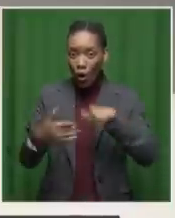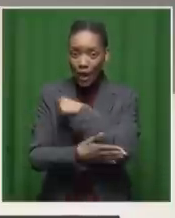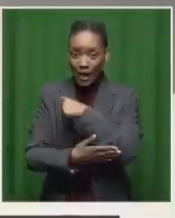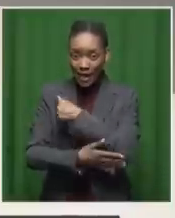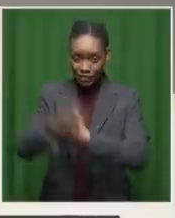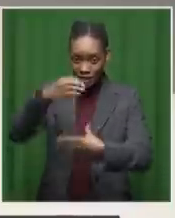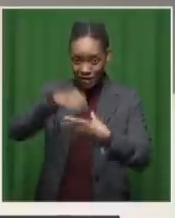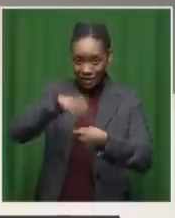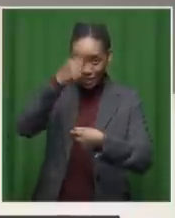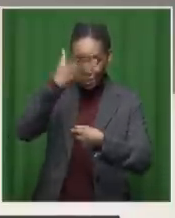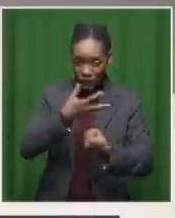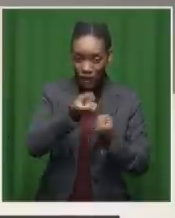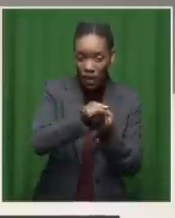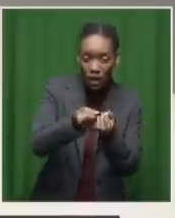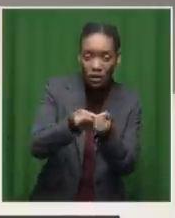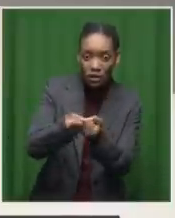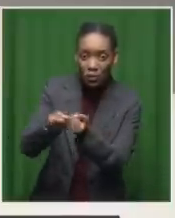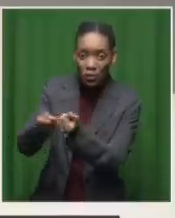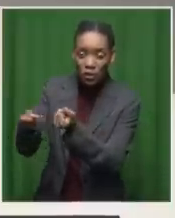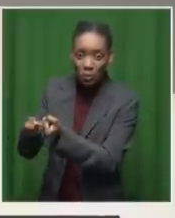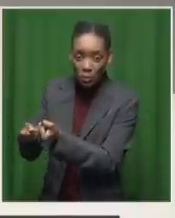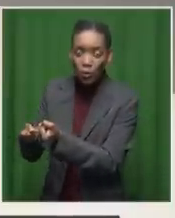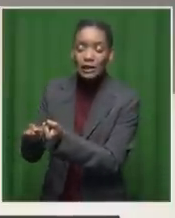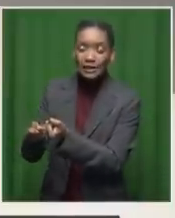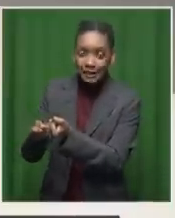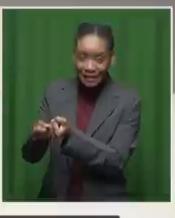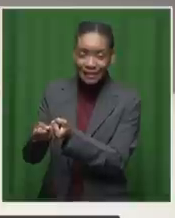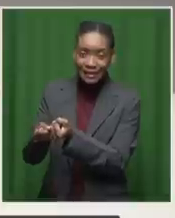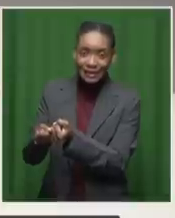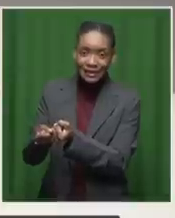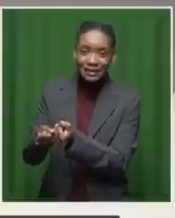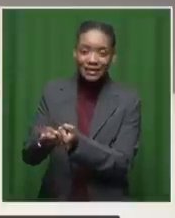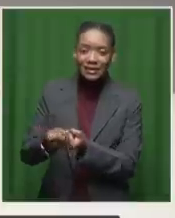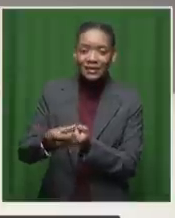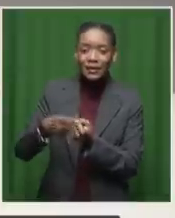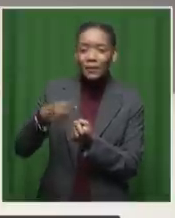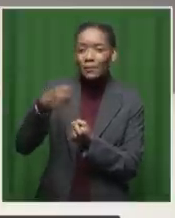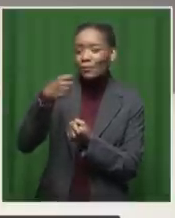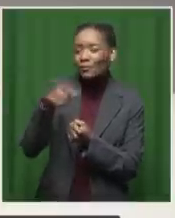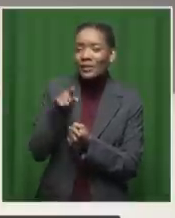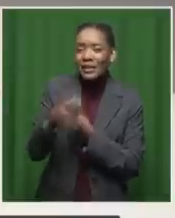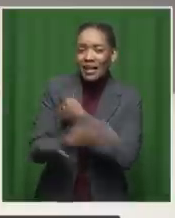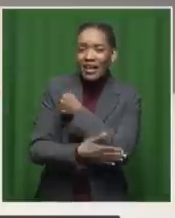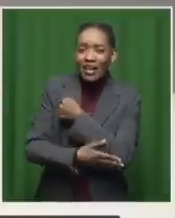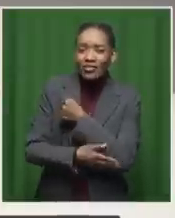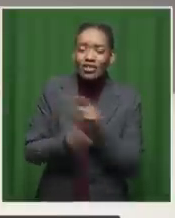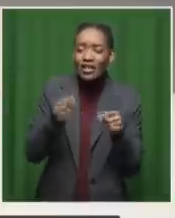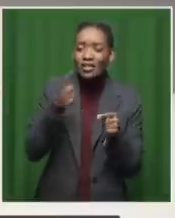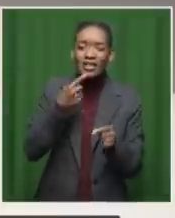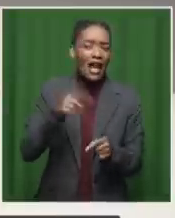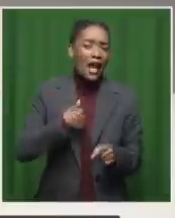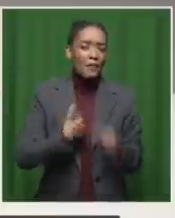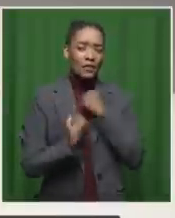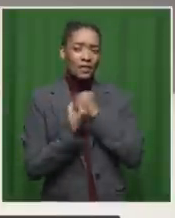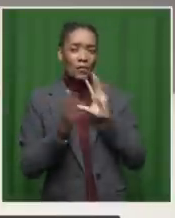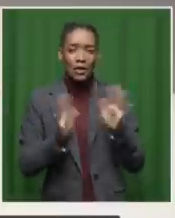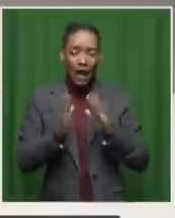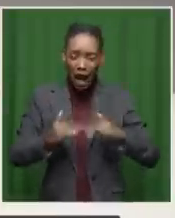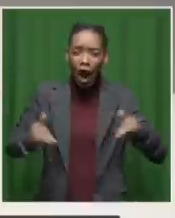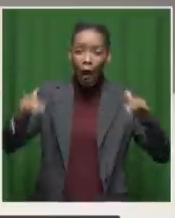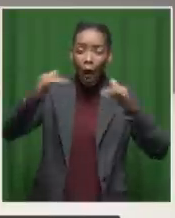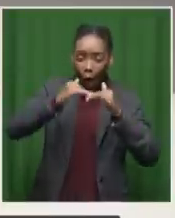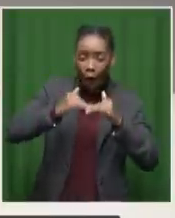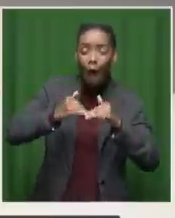Africa. There is no country in Africa where Africa says it didn't provide support. But now we are talking about local